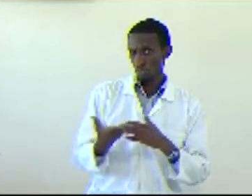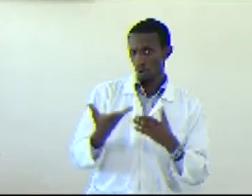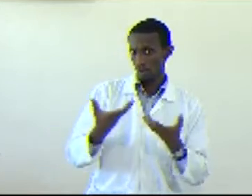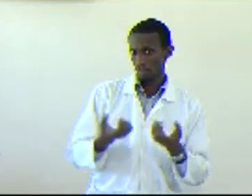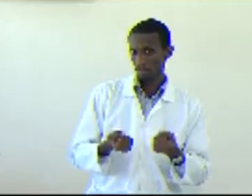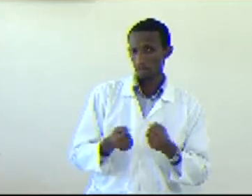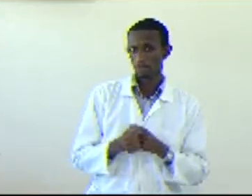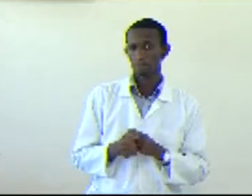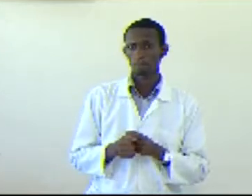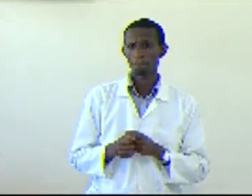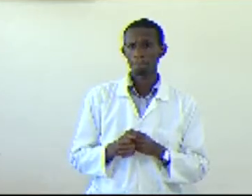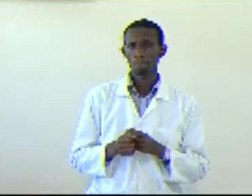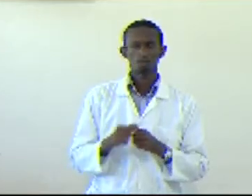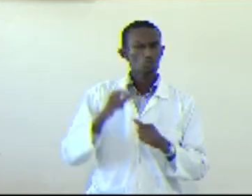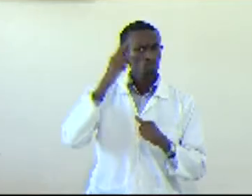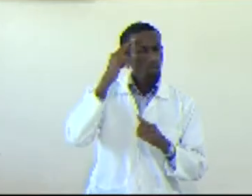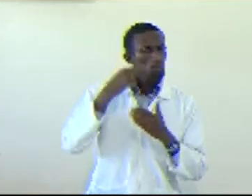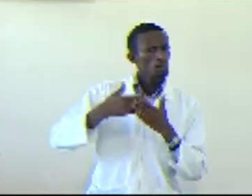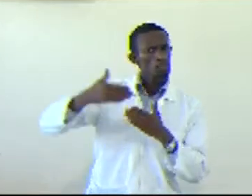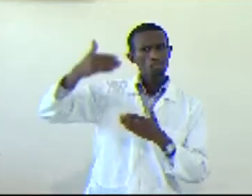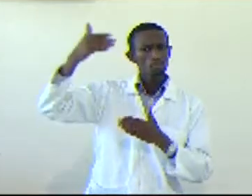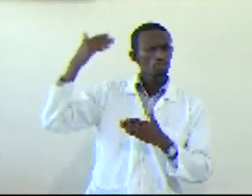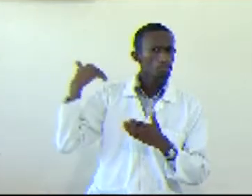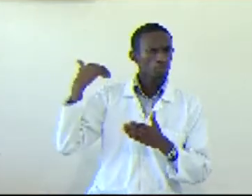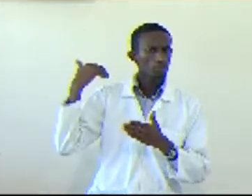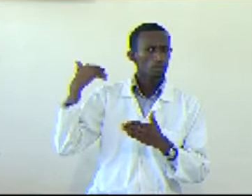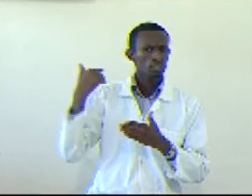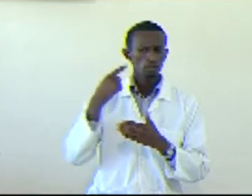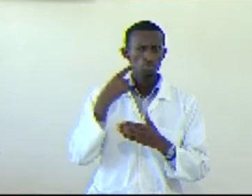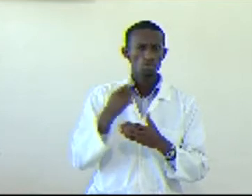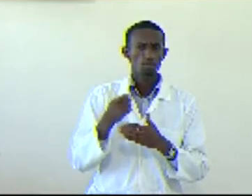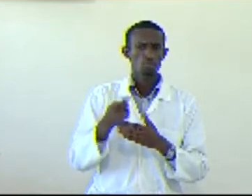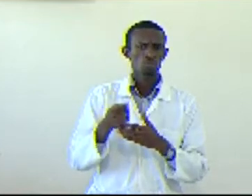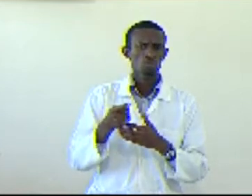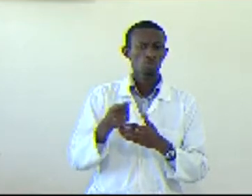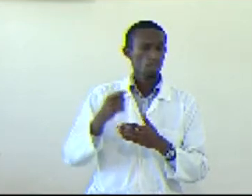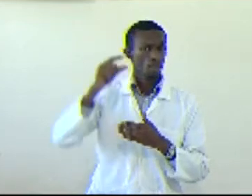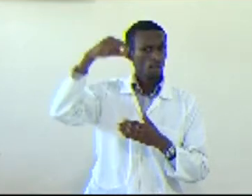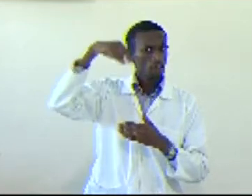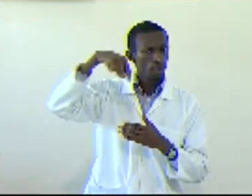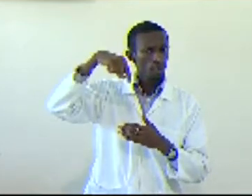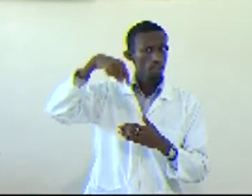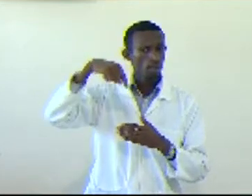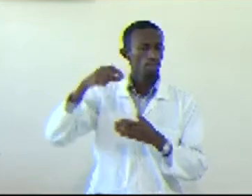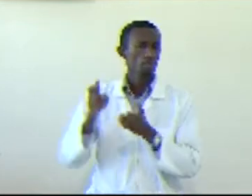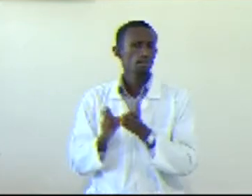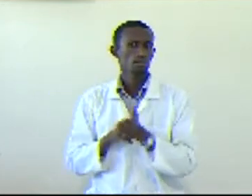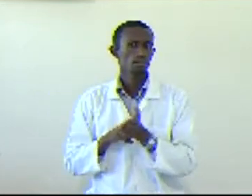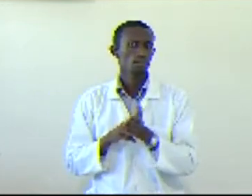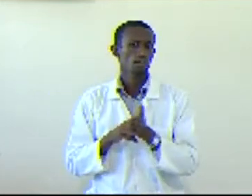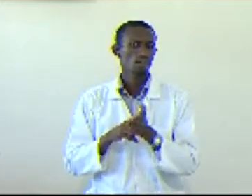of proportionality. You remember from the last time we said that is K, then times L. This K is what we called